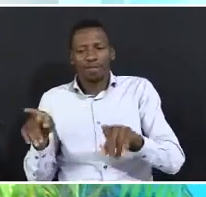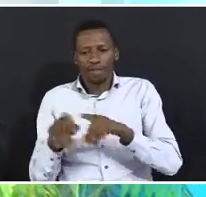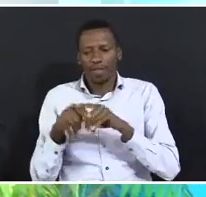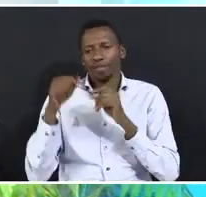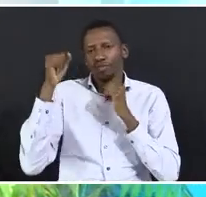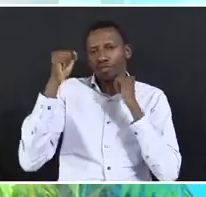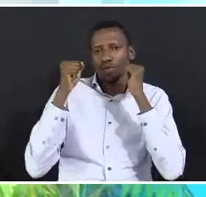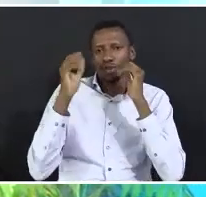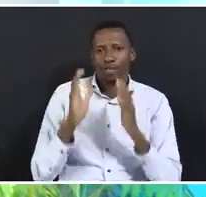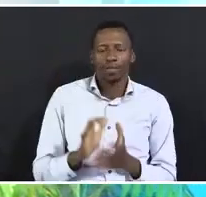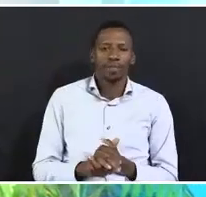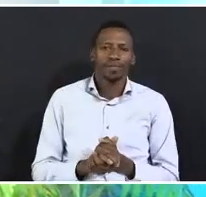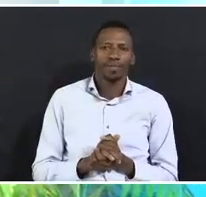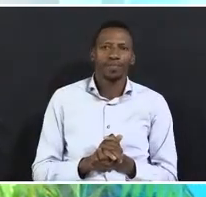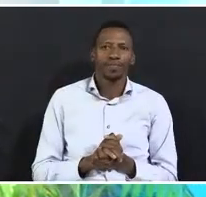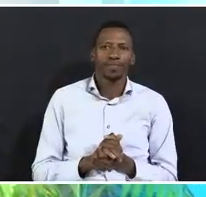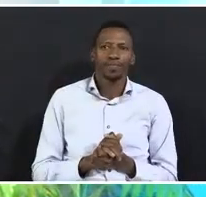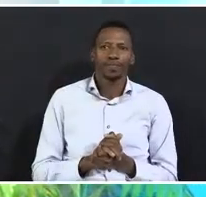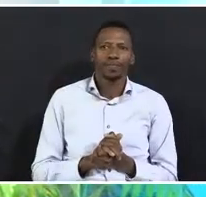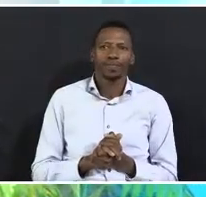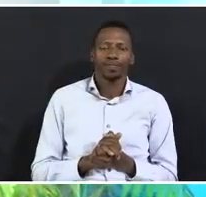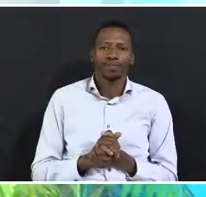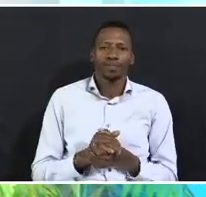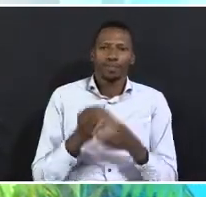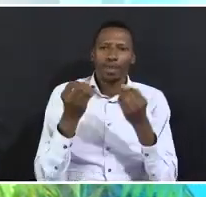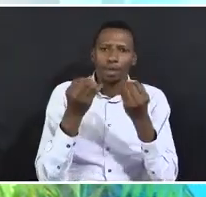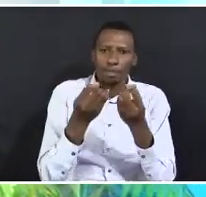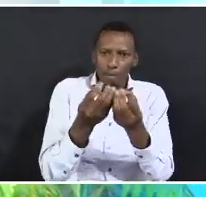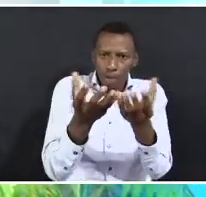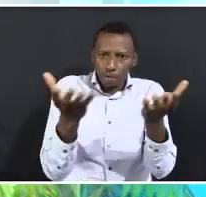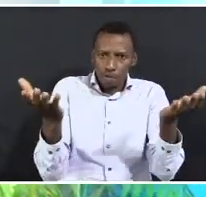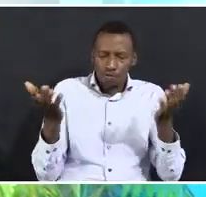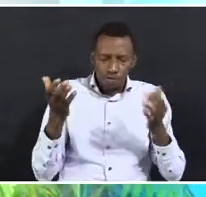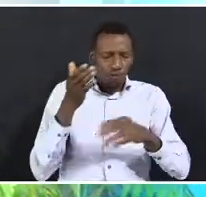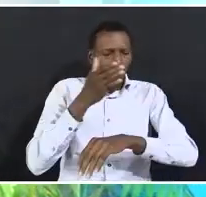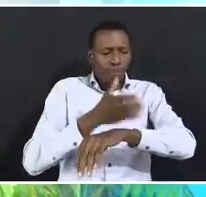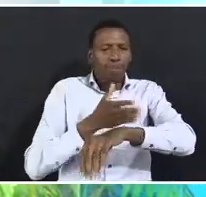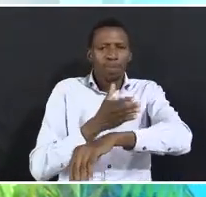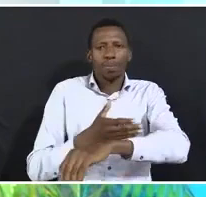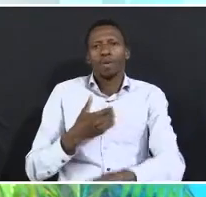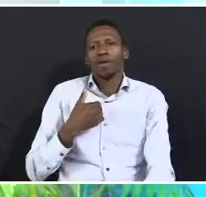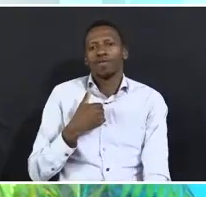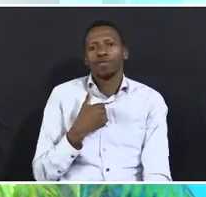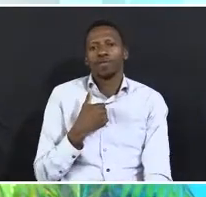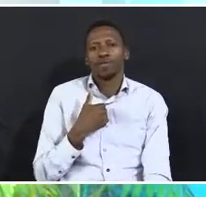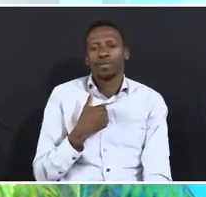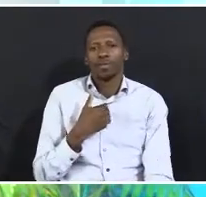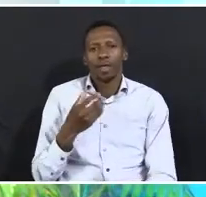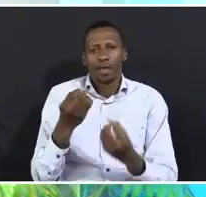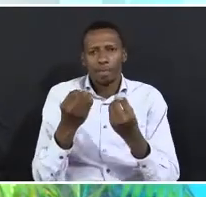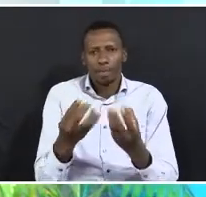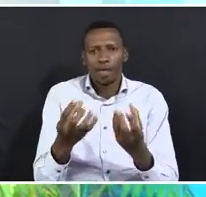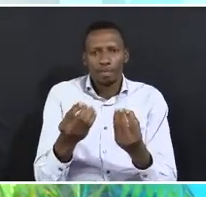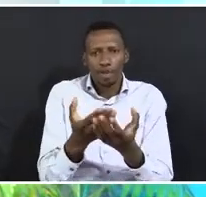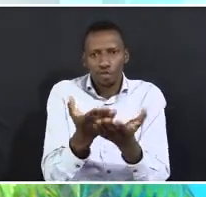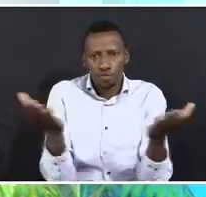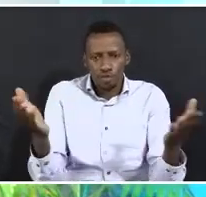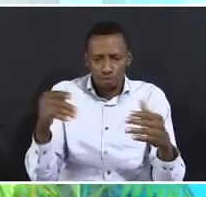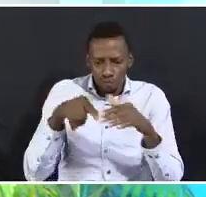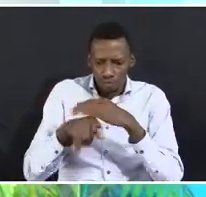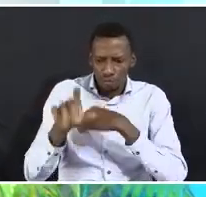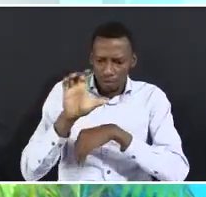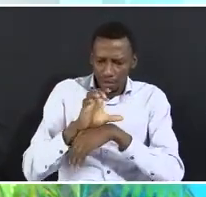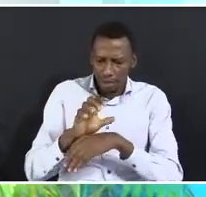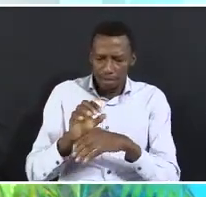You are not with me? Many of us here are wounded. Many of us, you are in church today